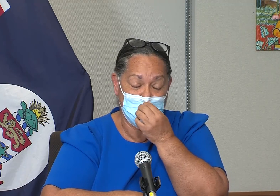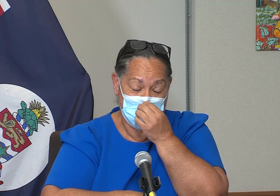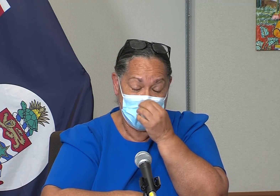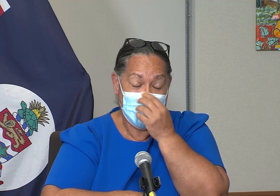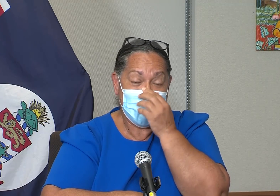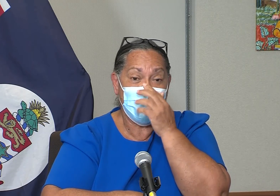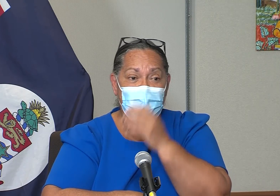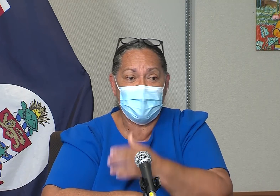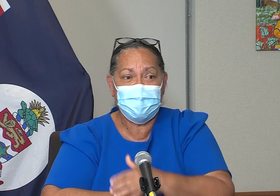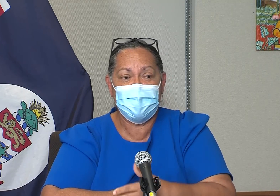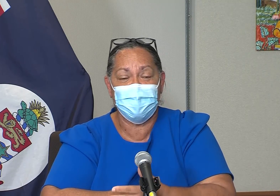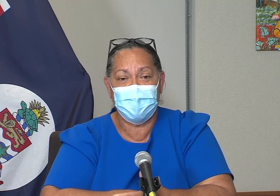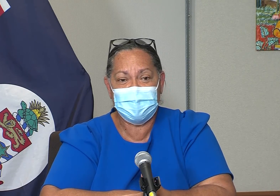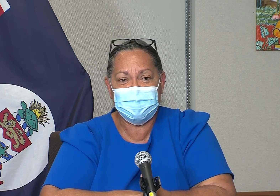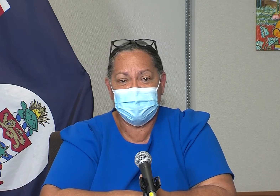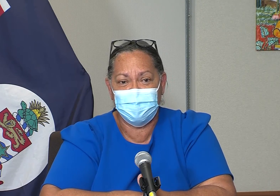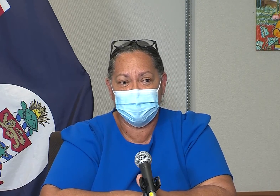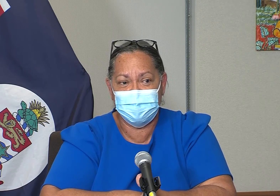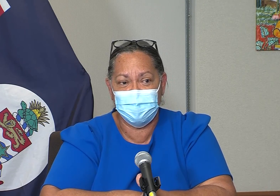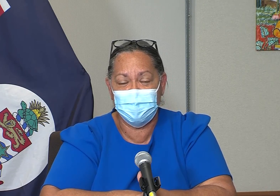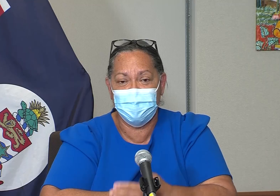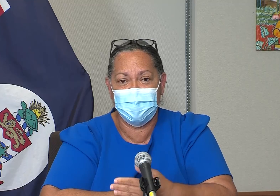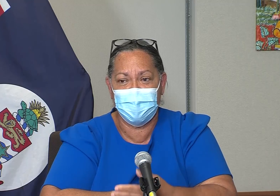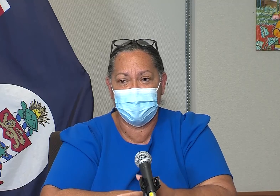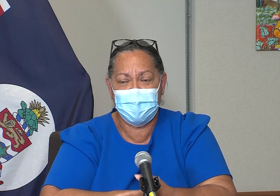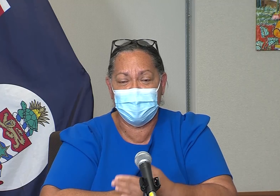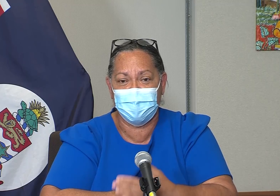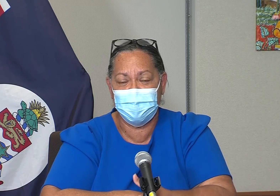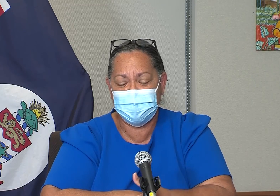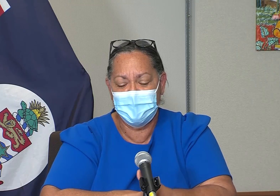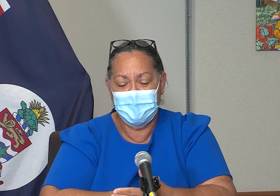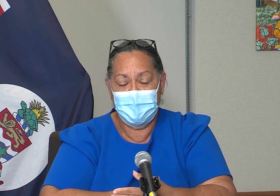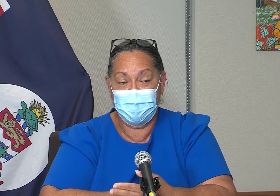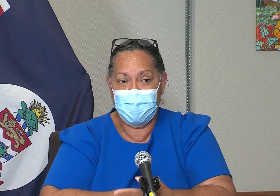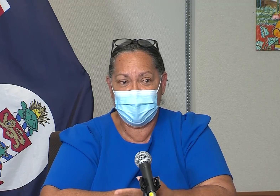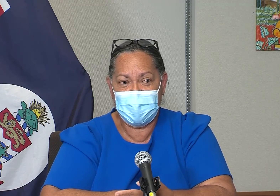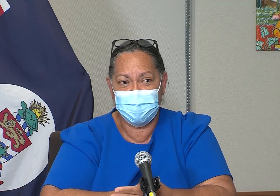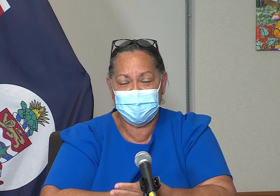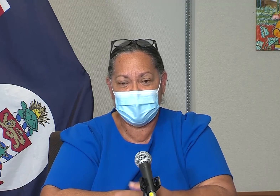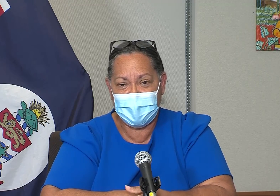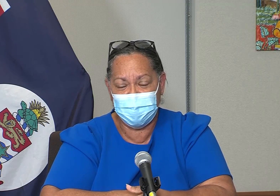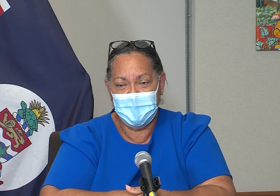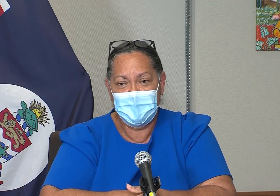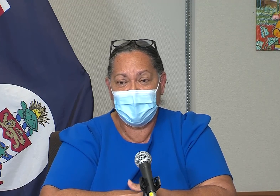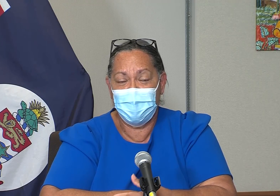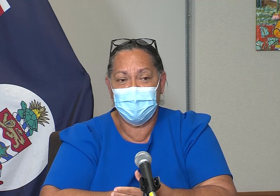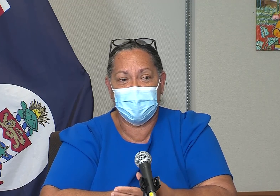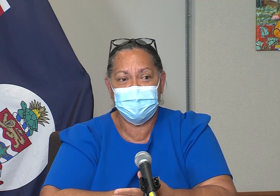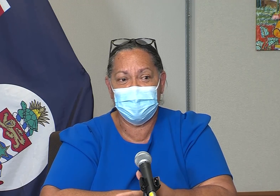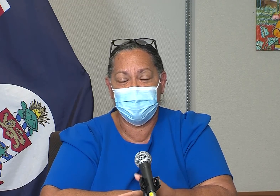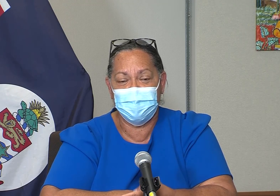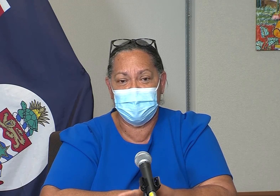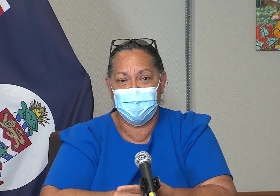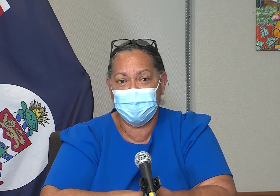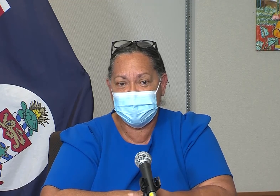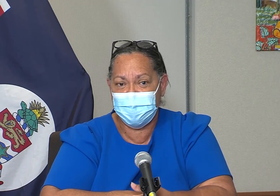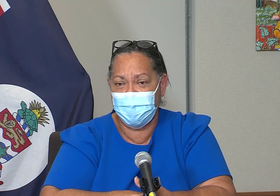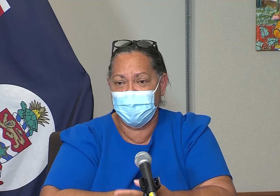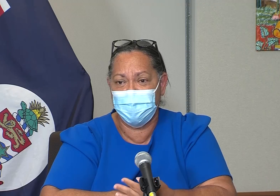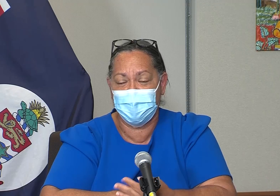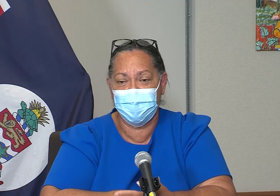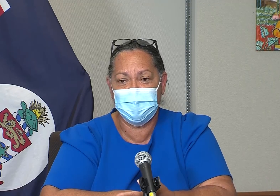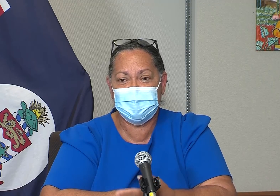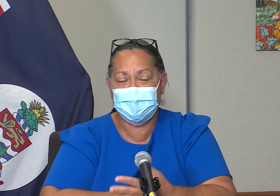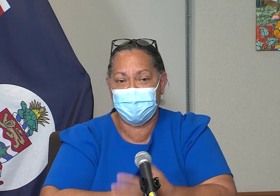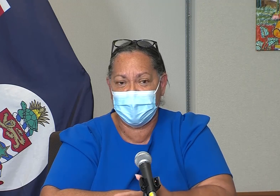and over, go and get your vaccinations. We heard the increase in public health staff, and we will continue to increase, even